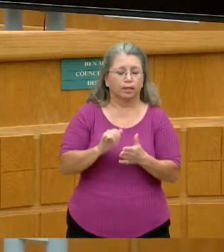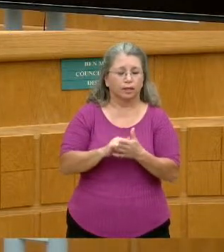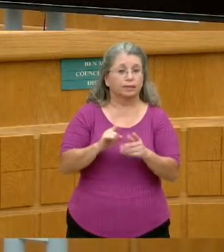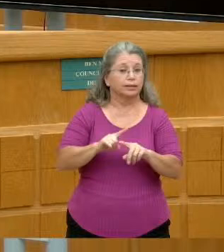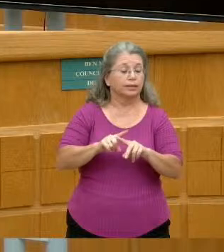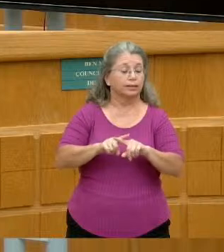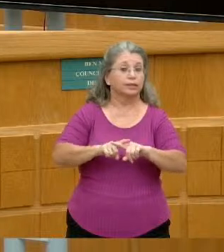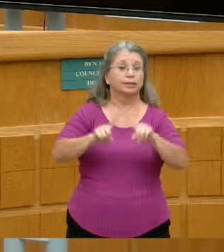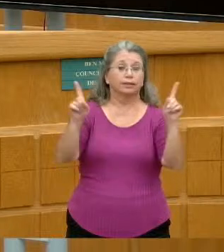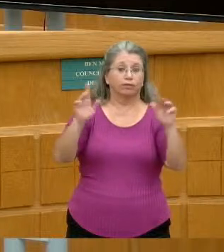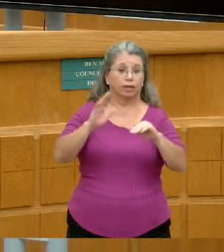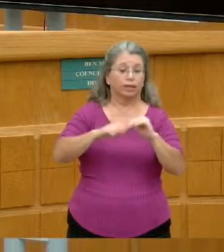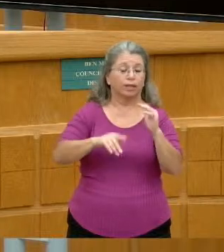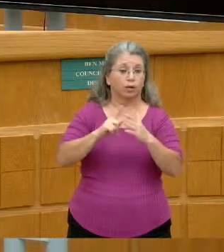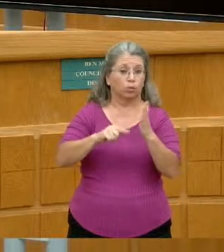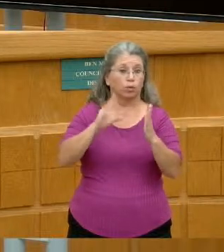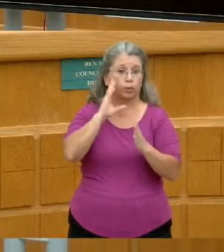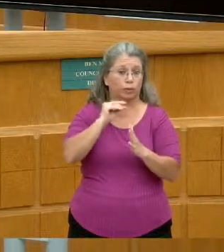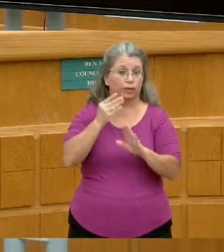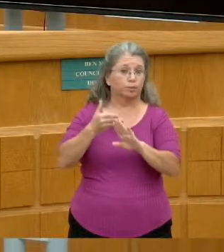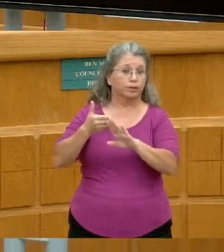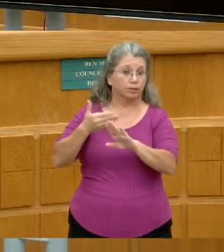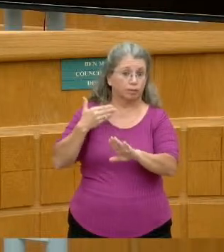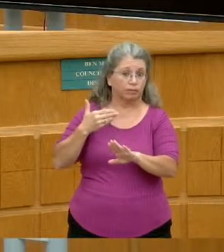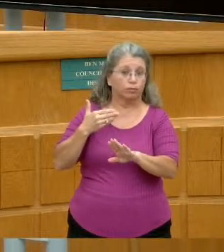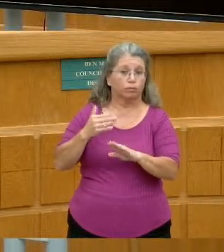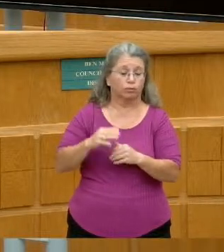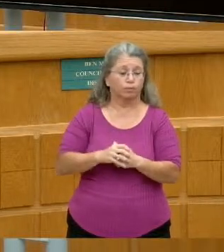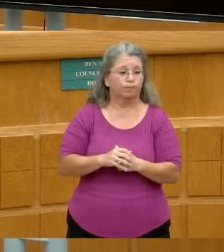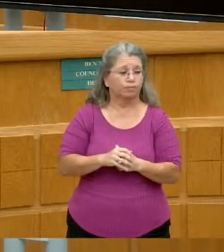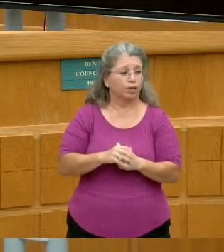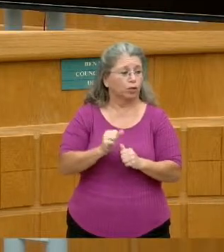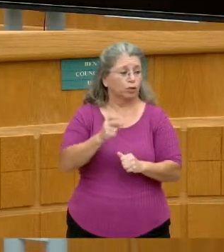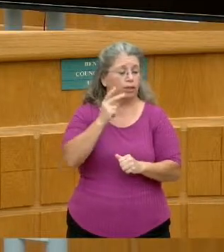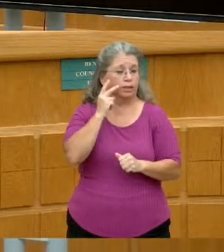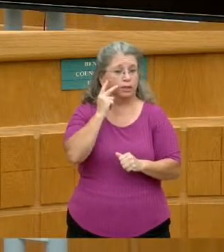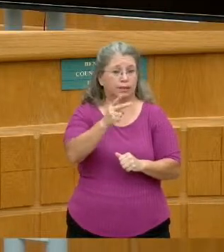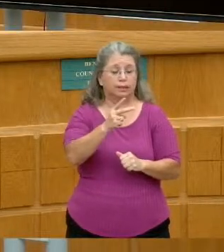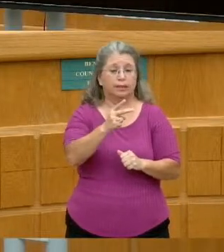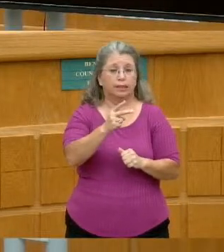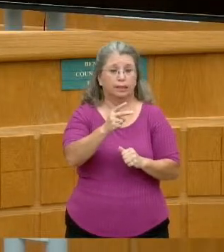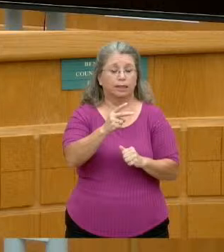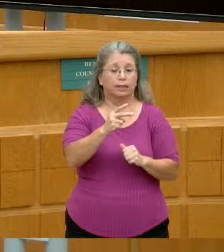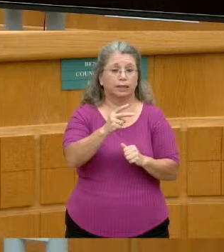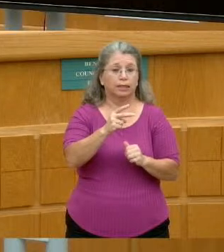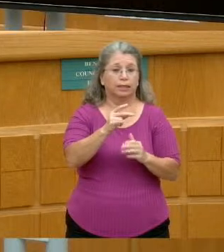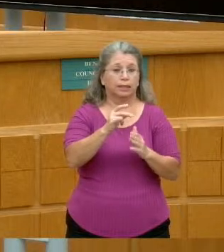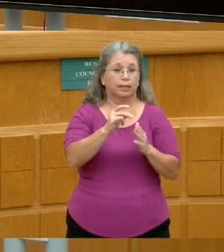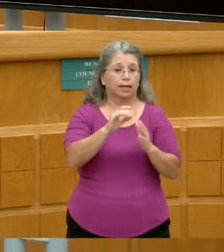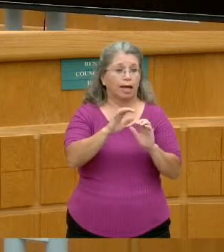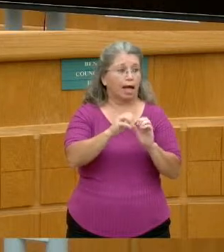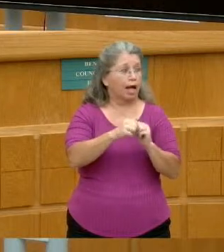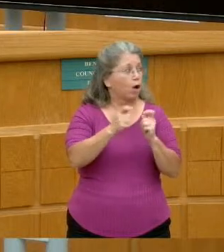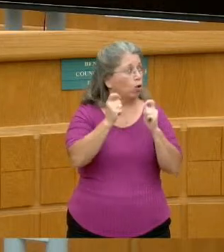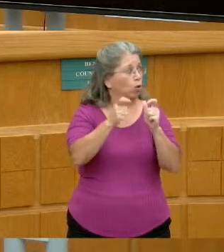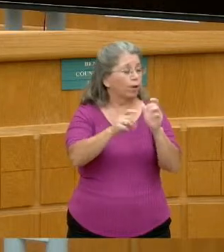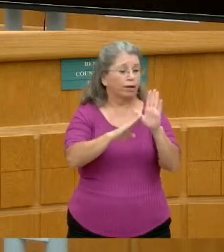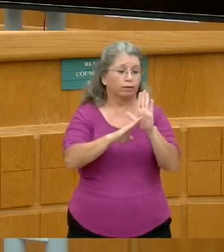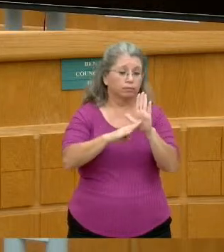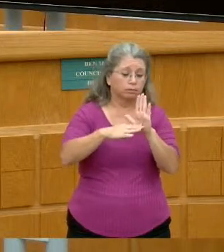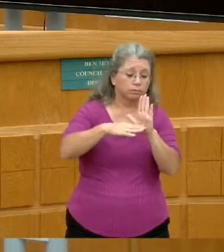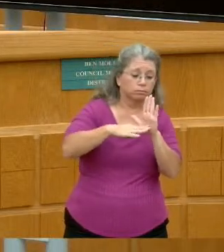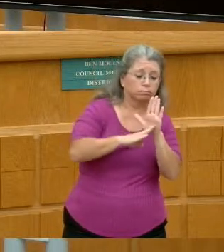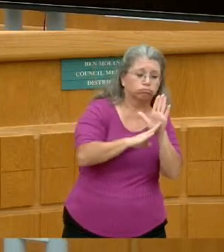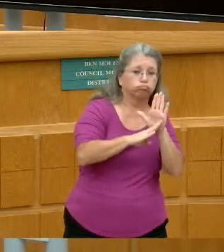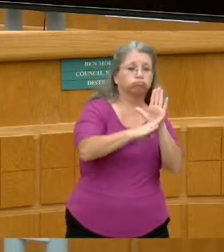than anything that we've experienced in the past. You can look at how steeply these lines are rising. That gives you an